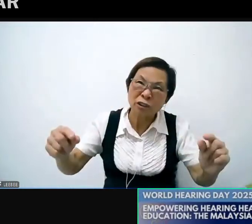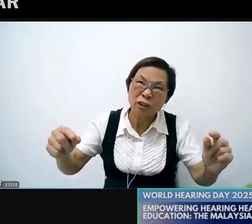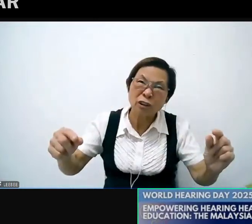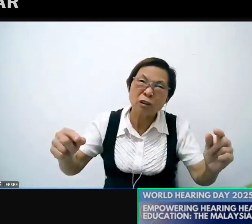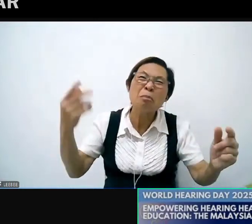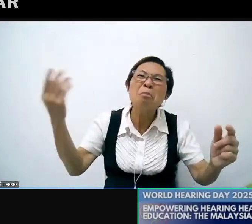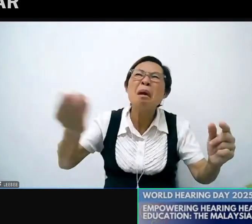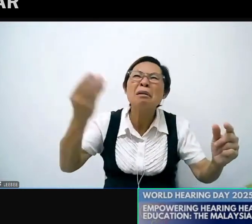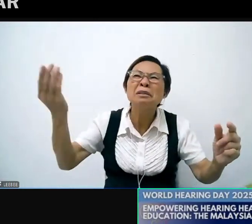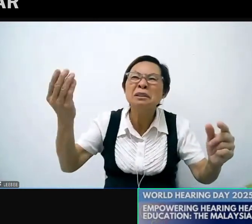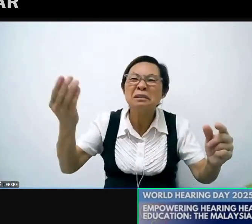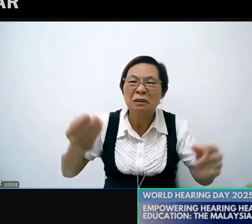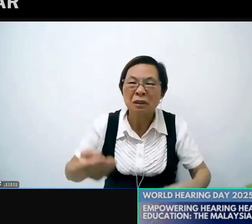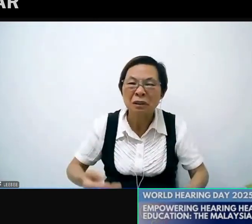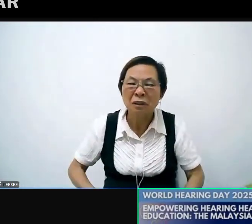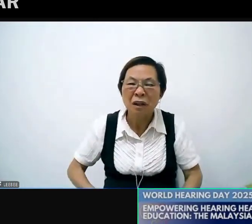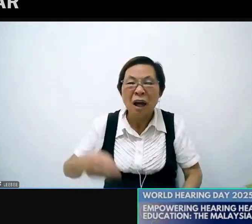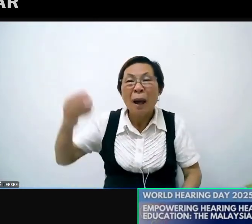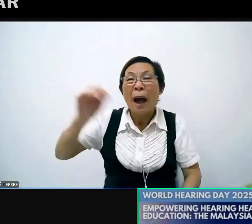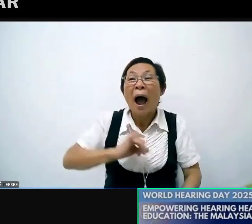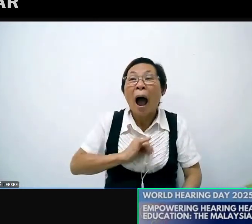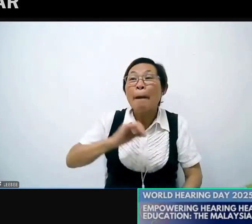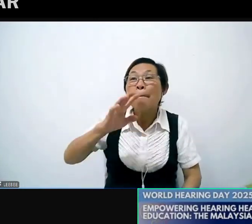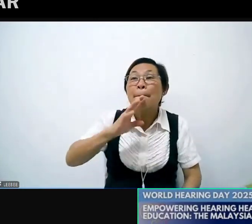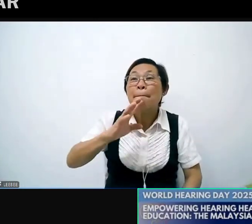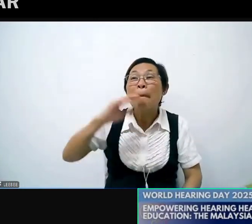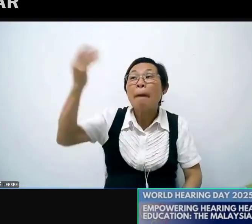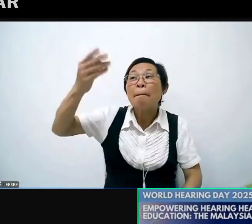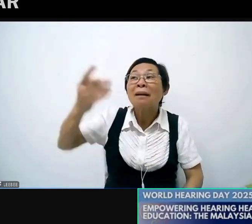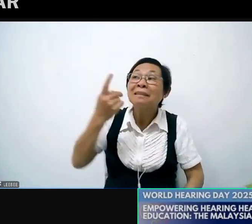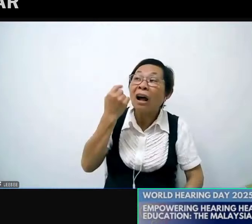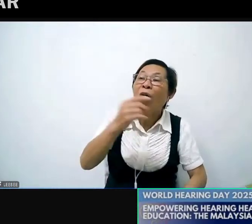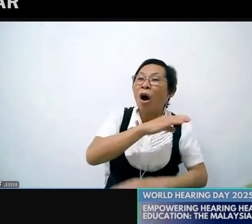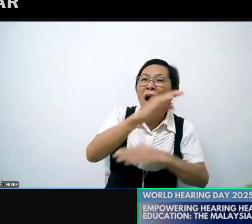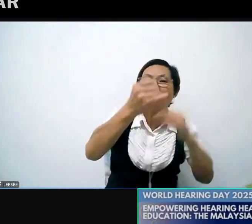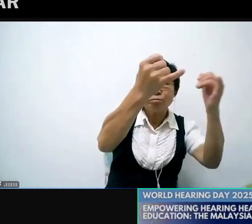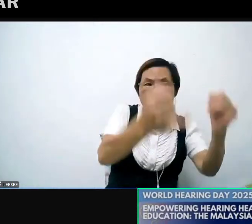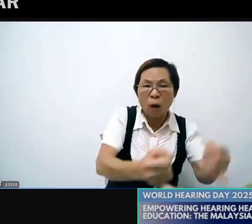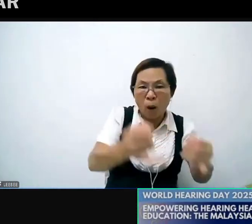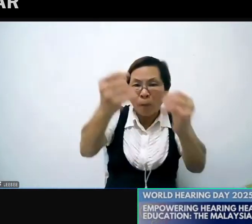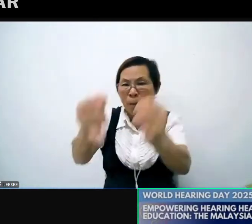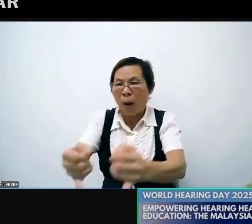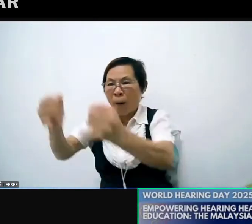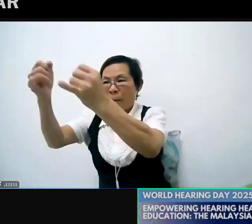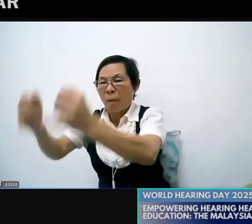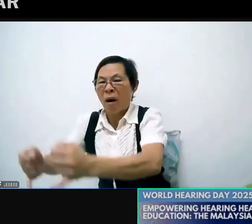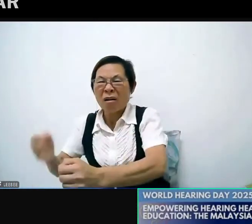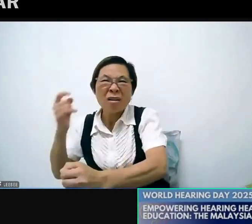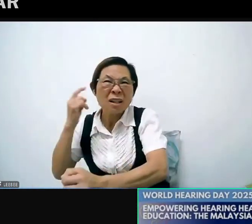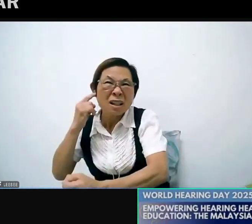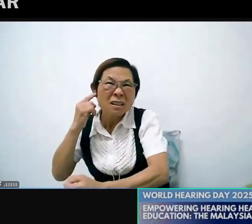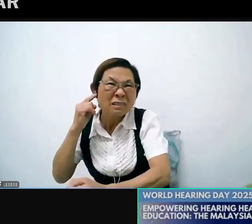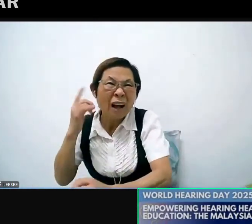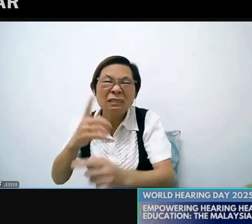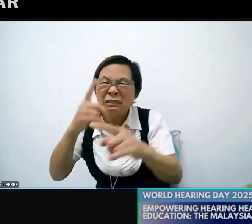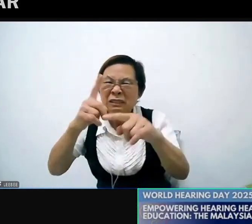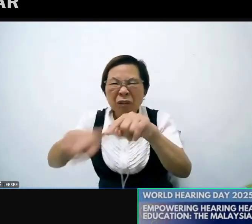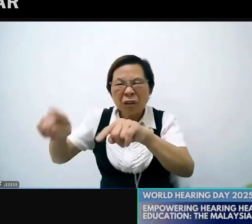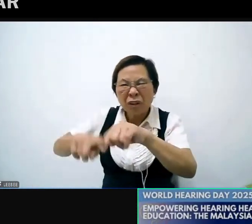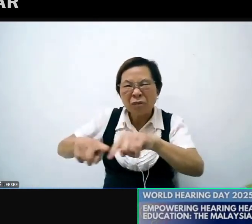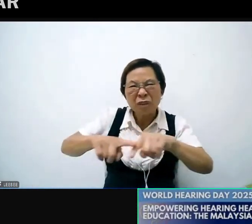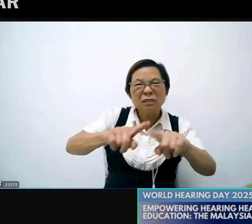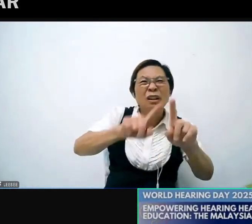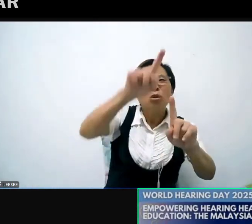in the presentation just now, because every individuals with the hearing loss have different degree of hearing loss. So